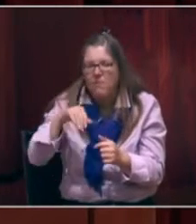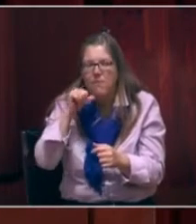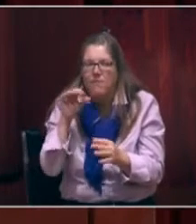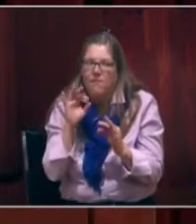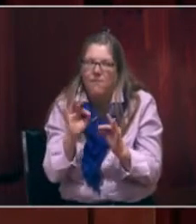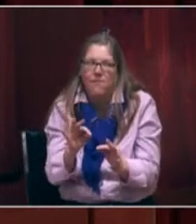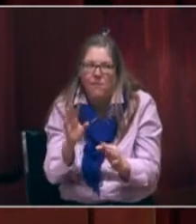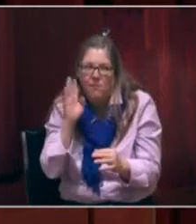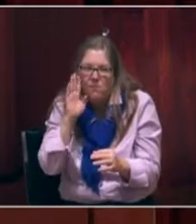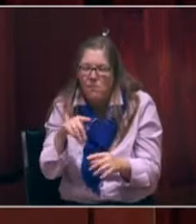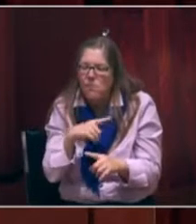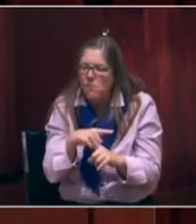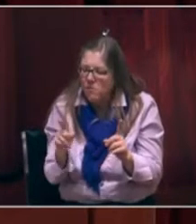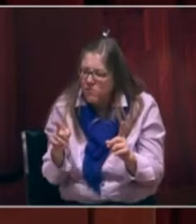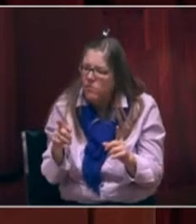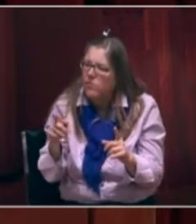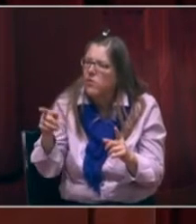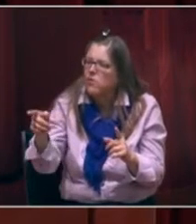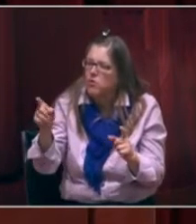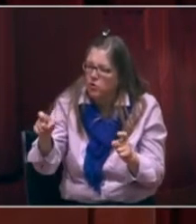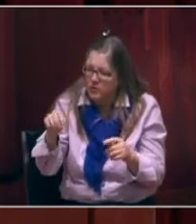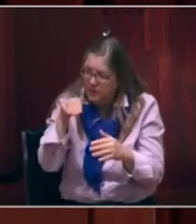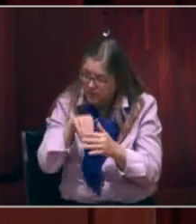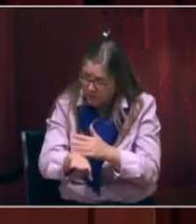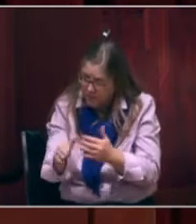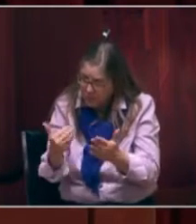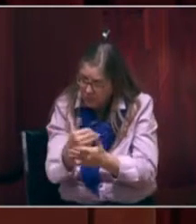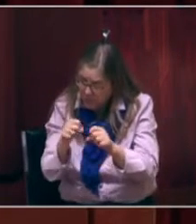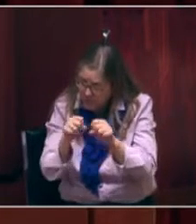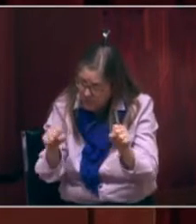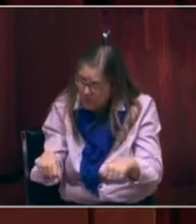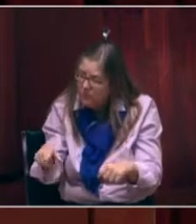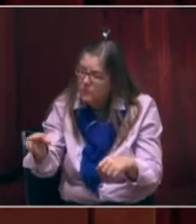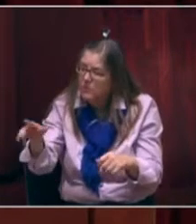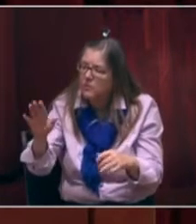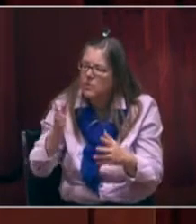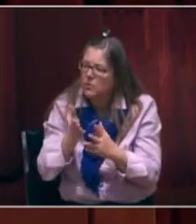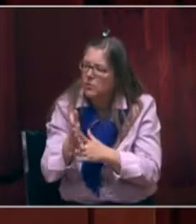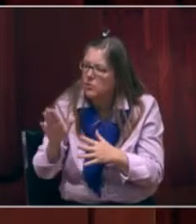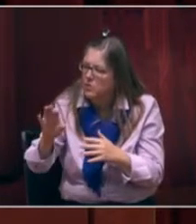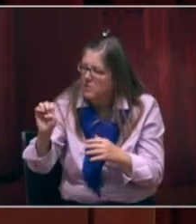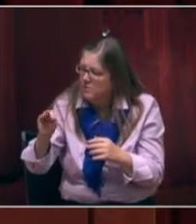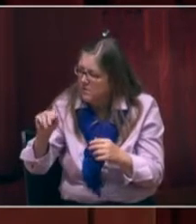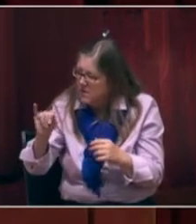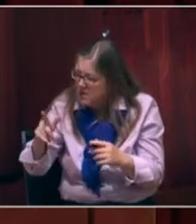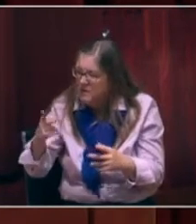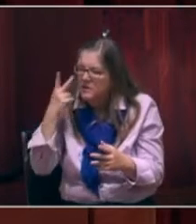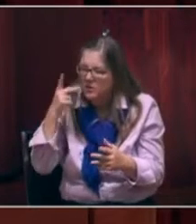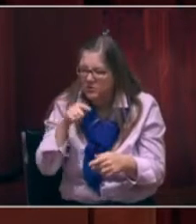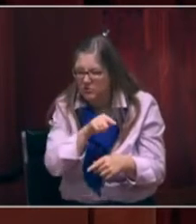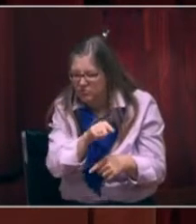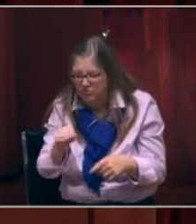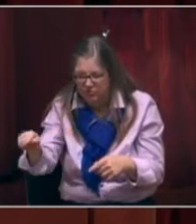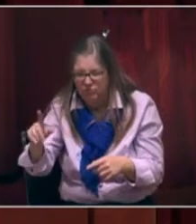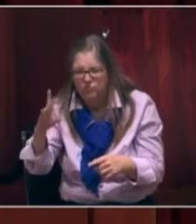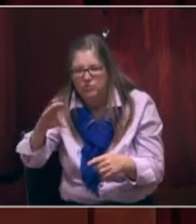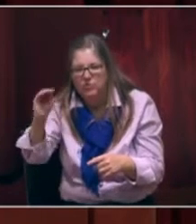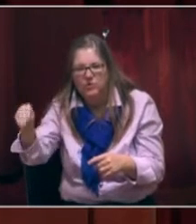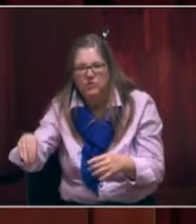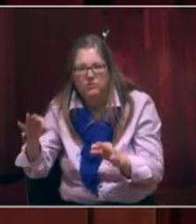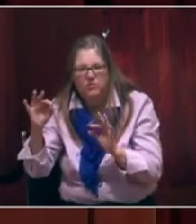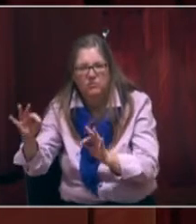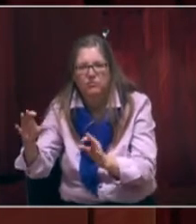there. You should be able to go into the new system with using your email account, and you'll see you're 100% for that certificate.